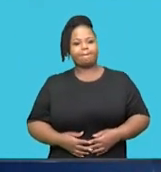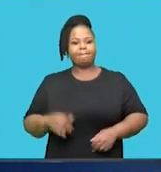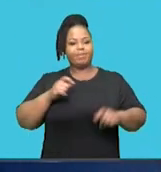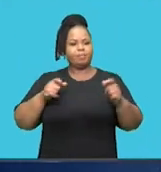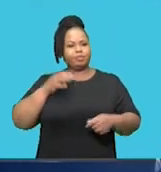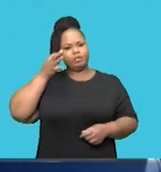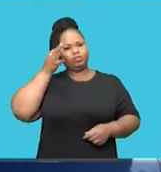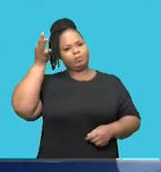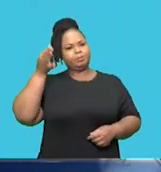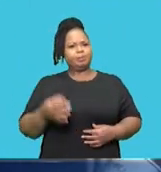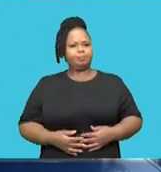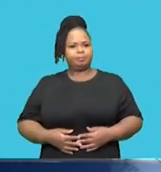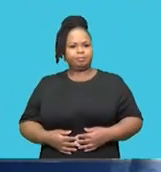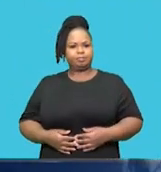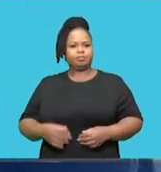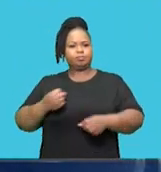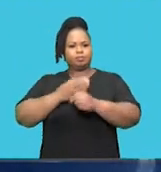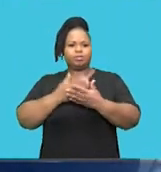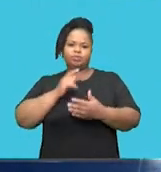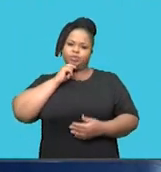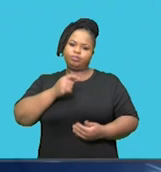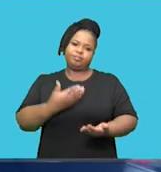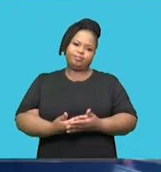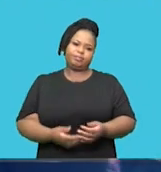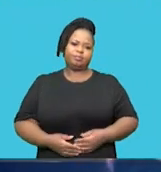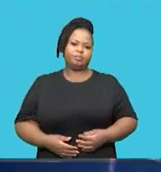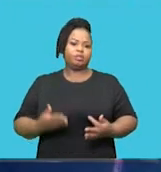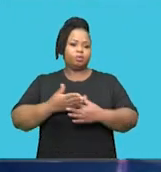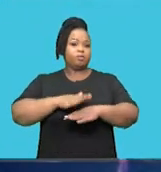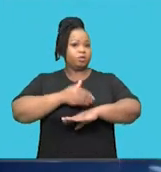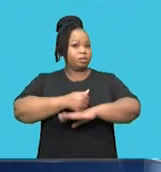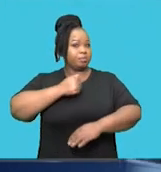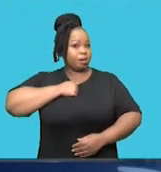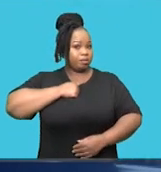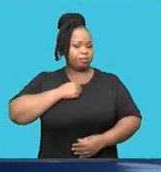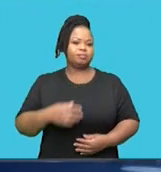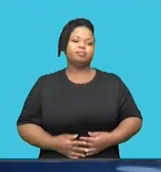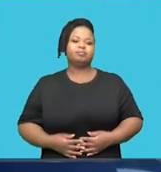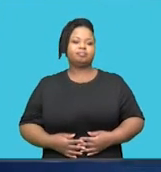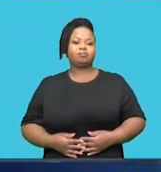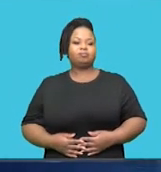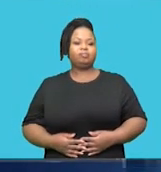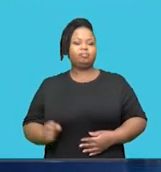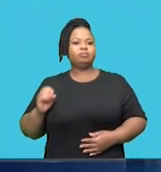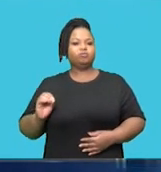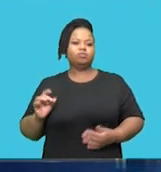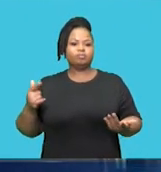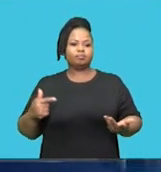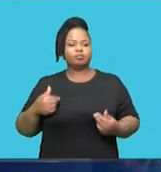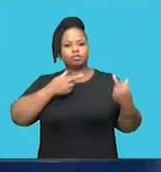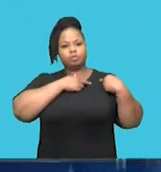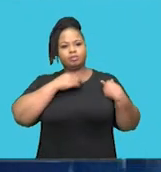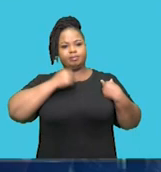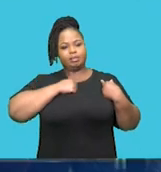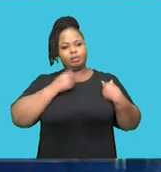people's dreams to make them come true, you know, through my foundation. So it is my